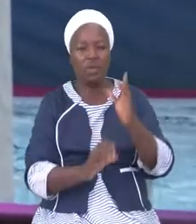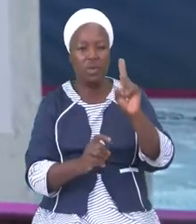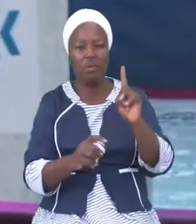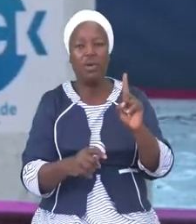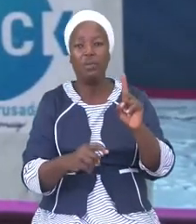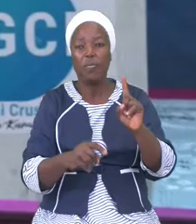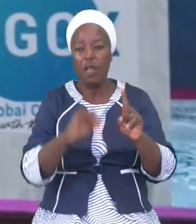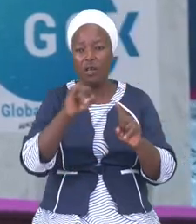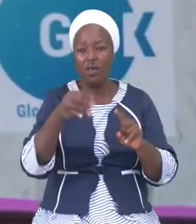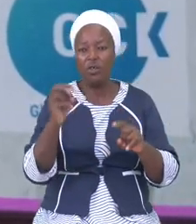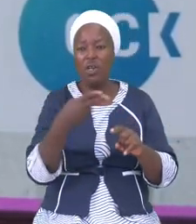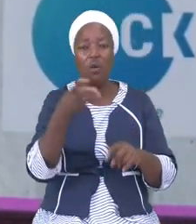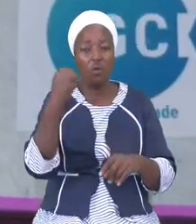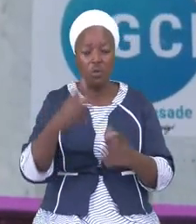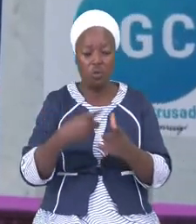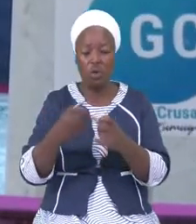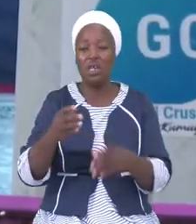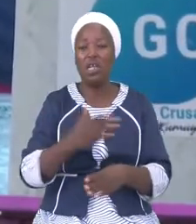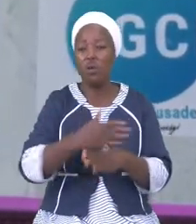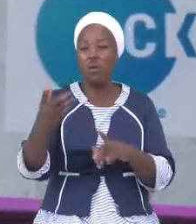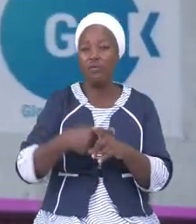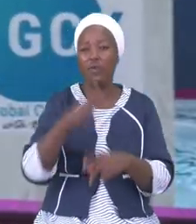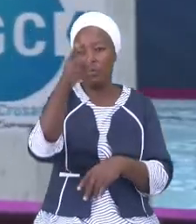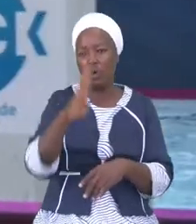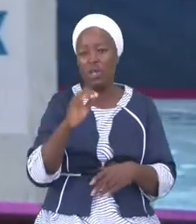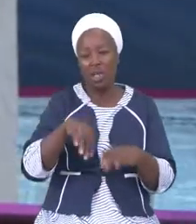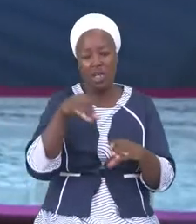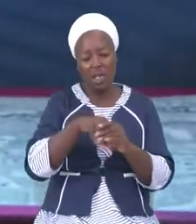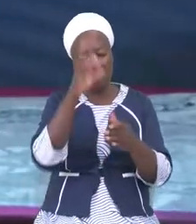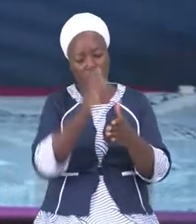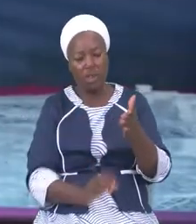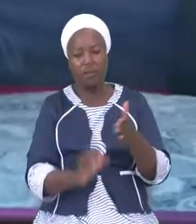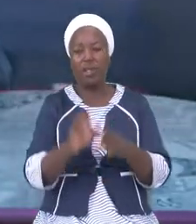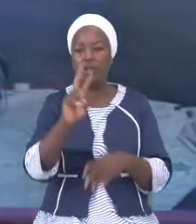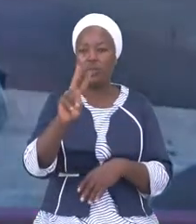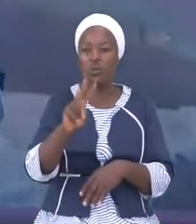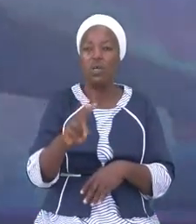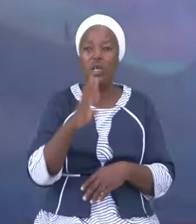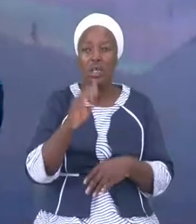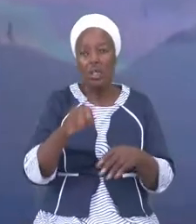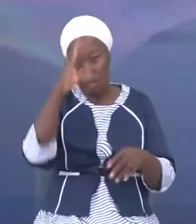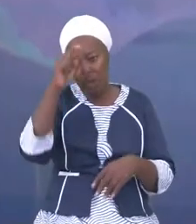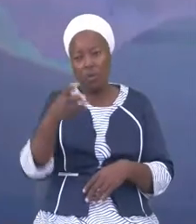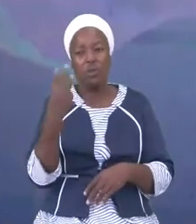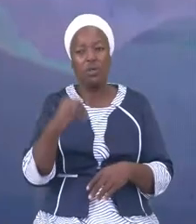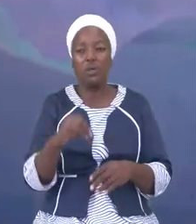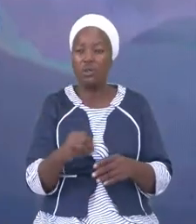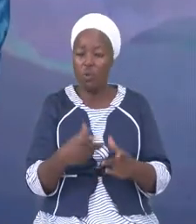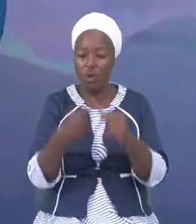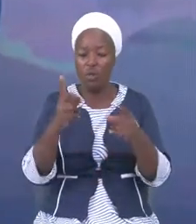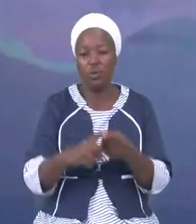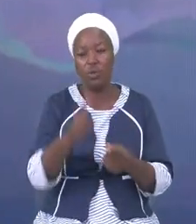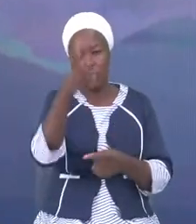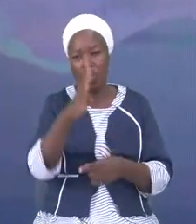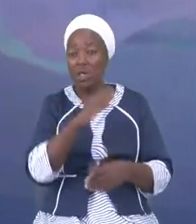running away from God. In chapter 2, he was running unto God. In chapter 3, he